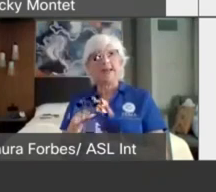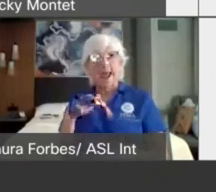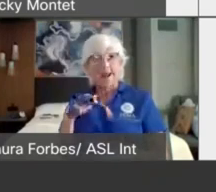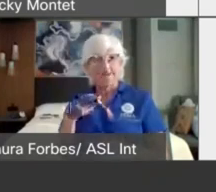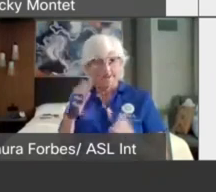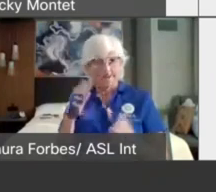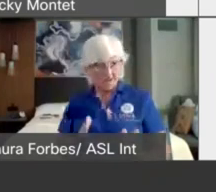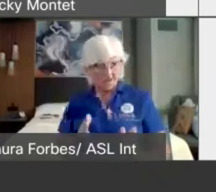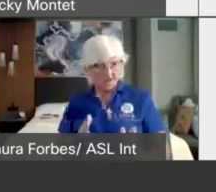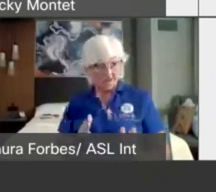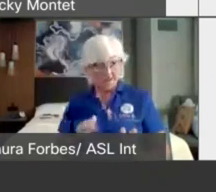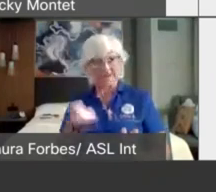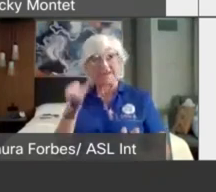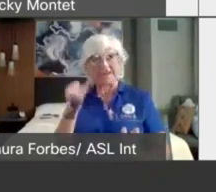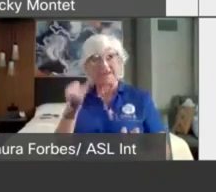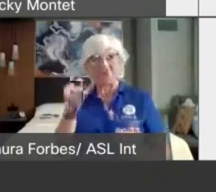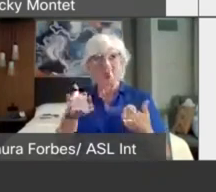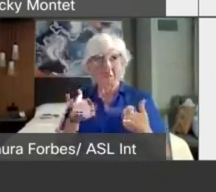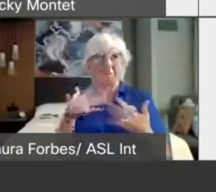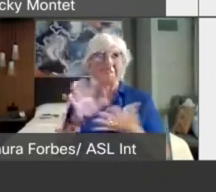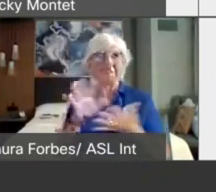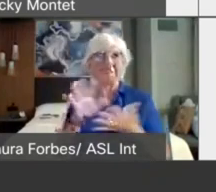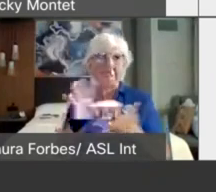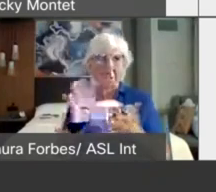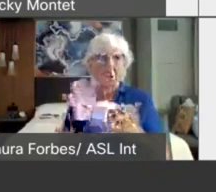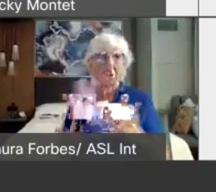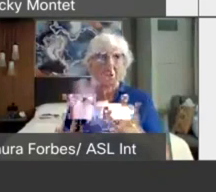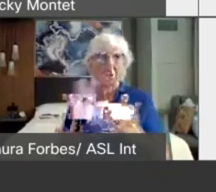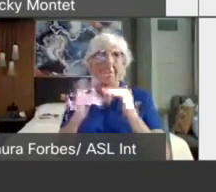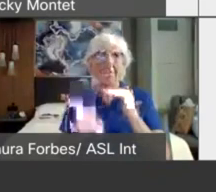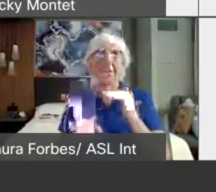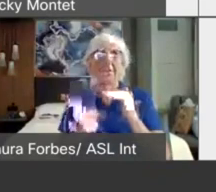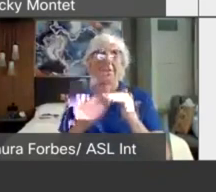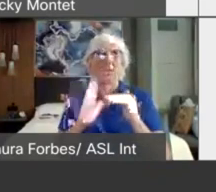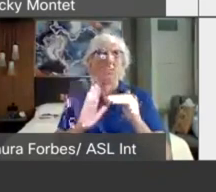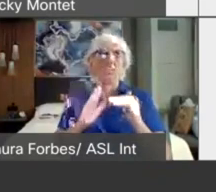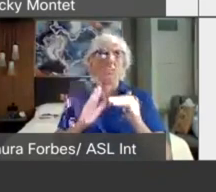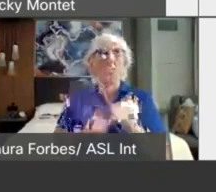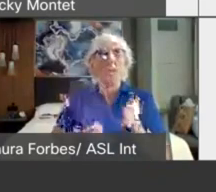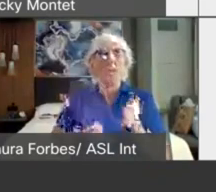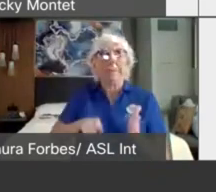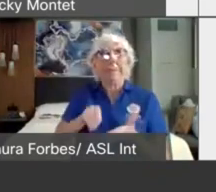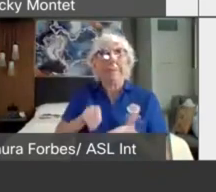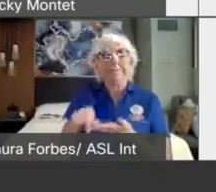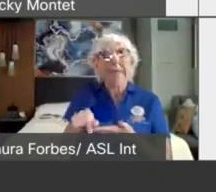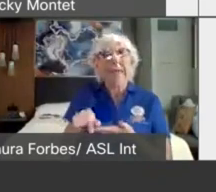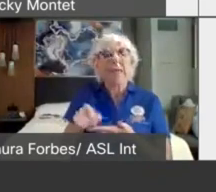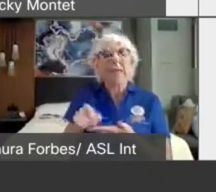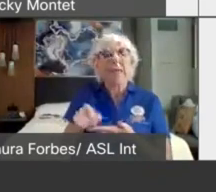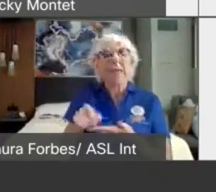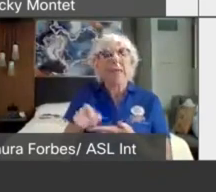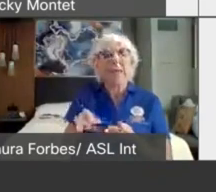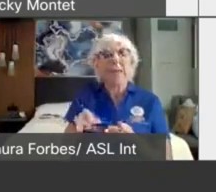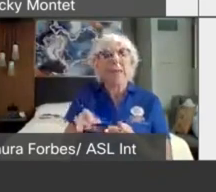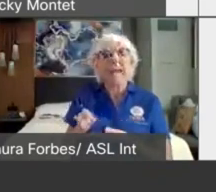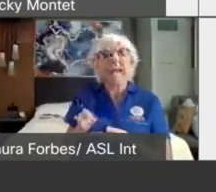course, if you have damages that are below your deductible or do not fall to the category of a deductible, you